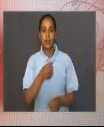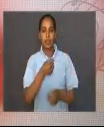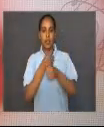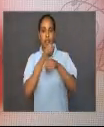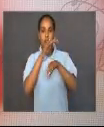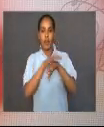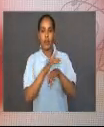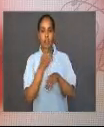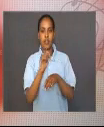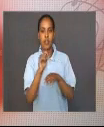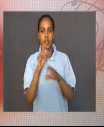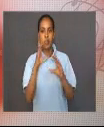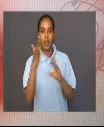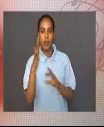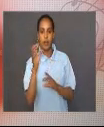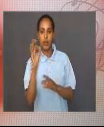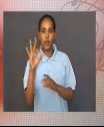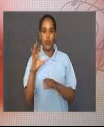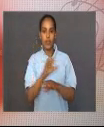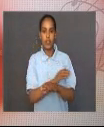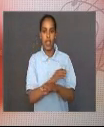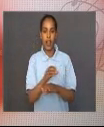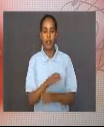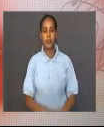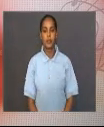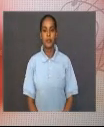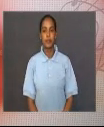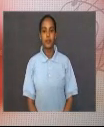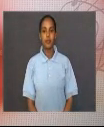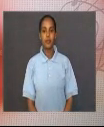depending on the type of cell.